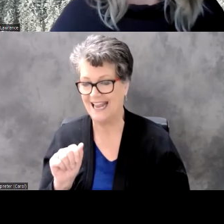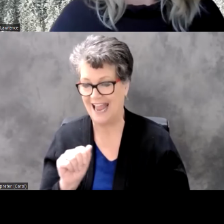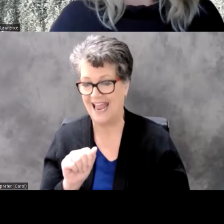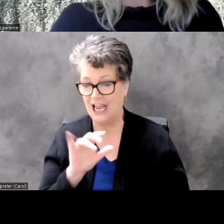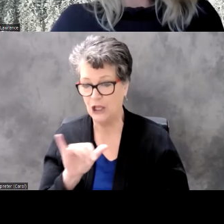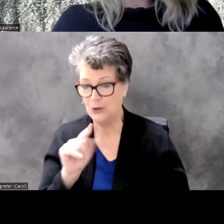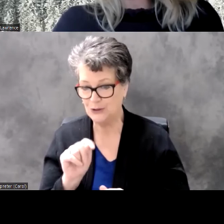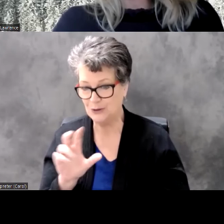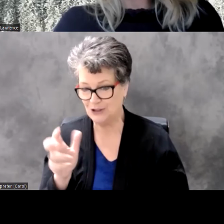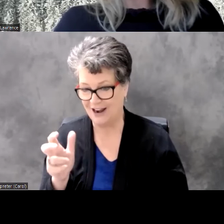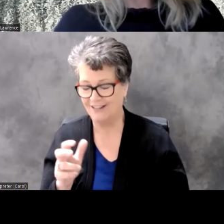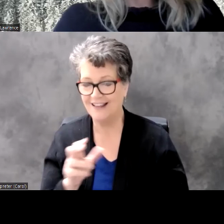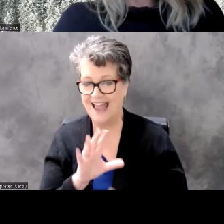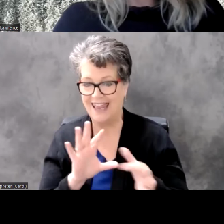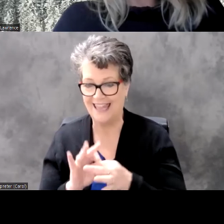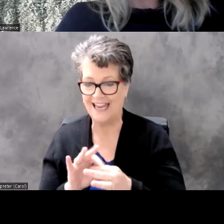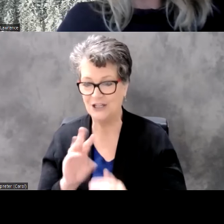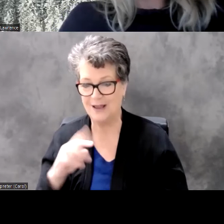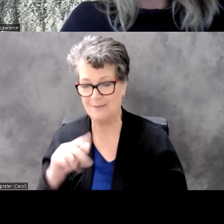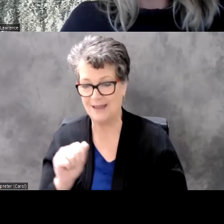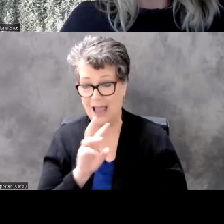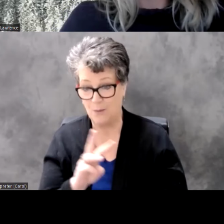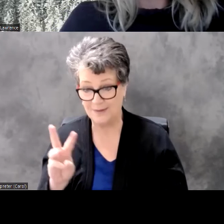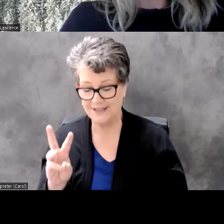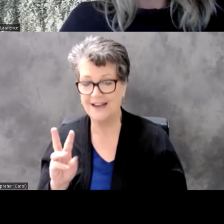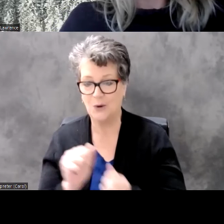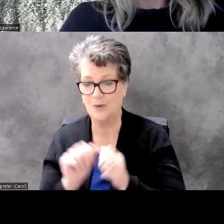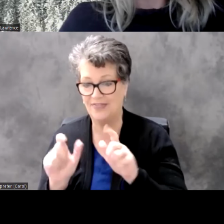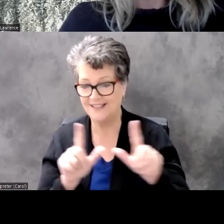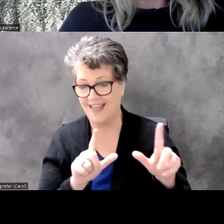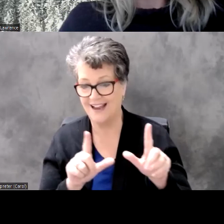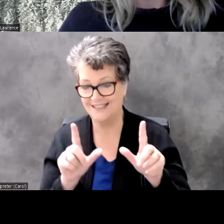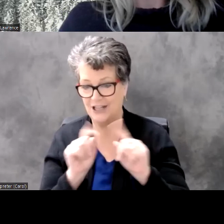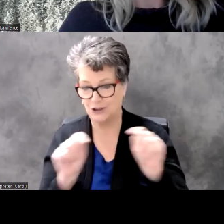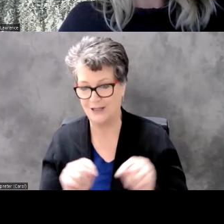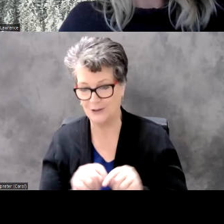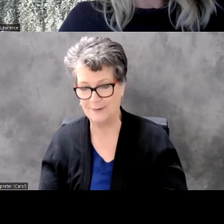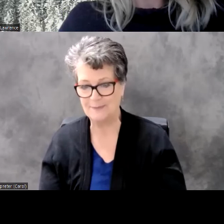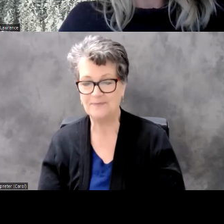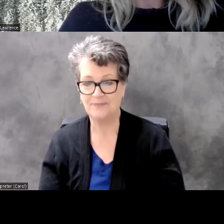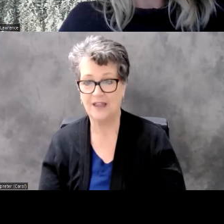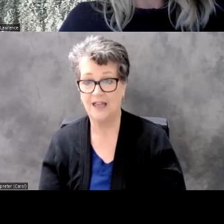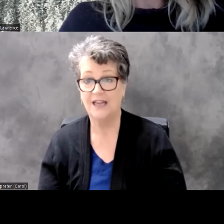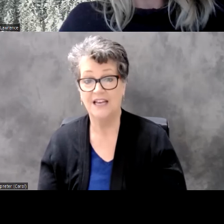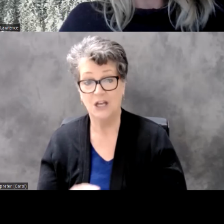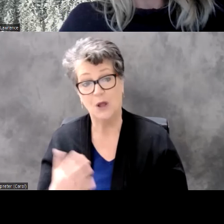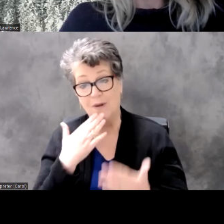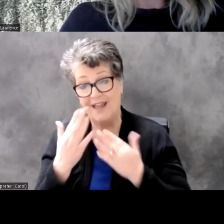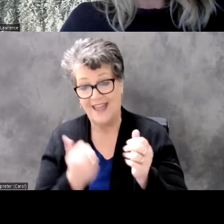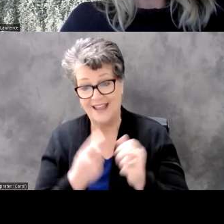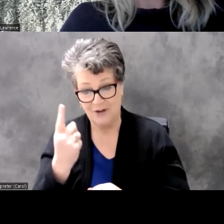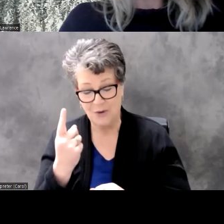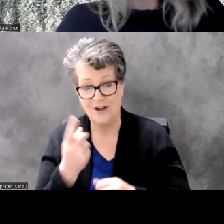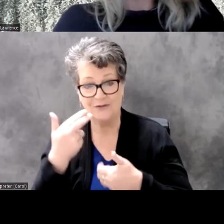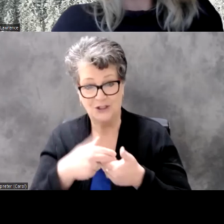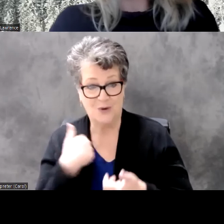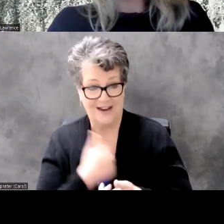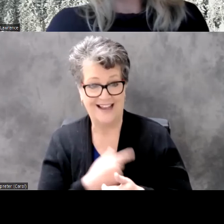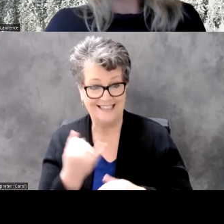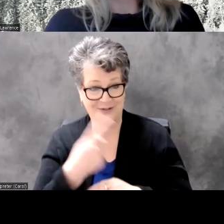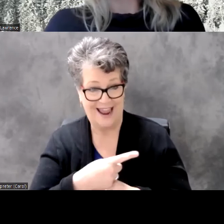channel and linked to the MPA webpage along with the slides and transcripts. So we do want to thank everybody for joining us